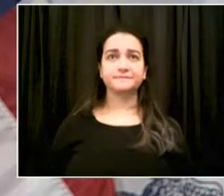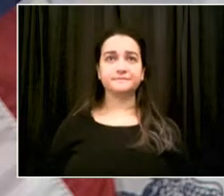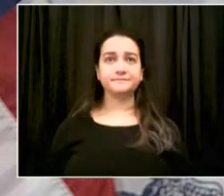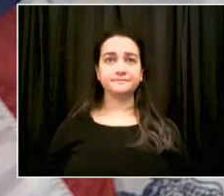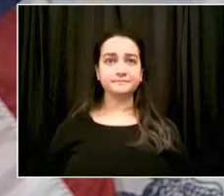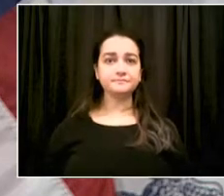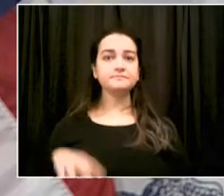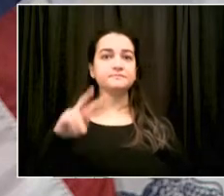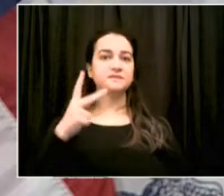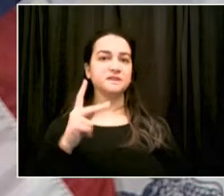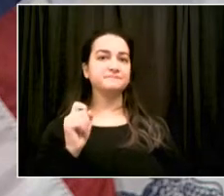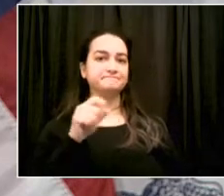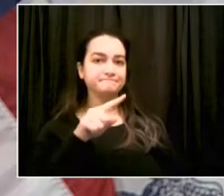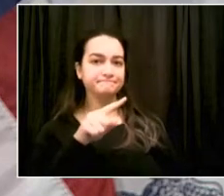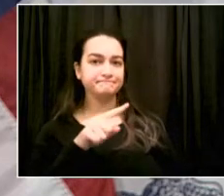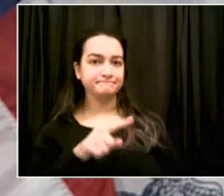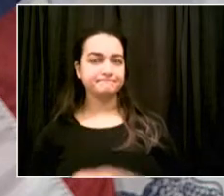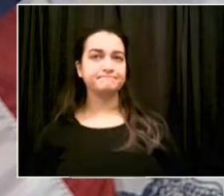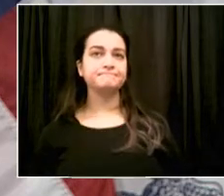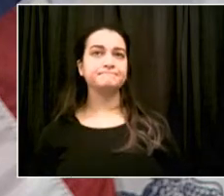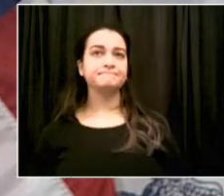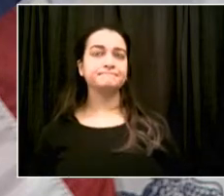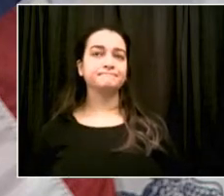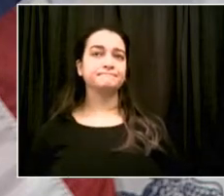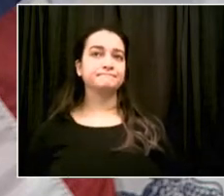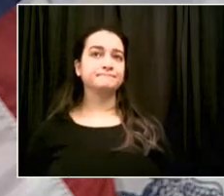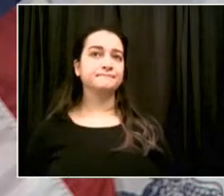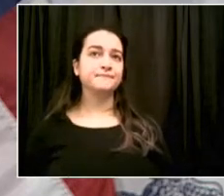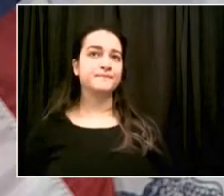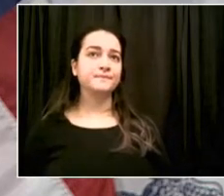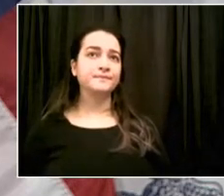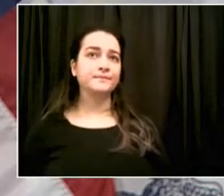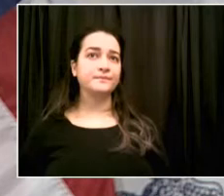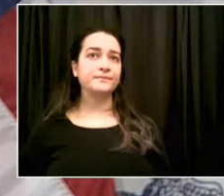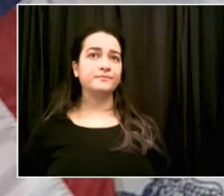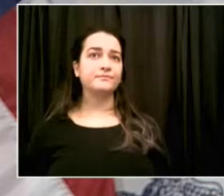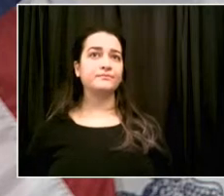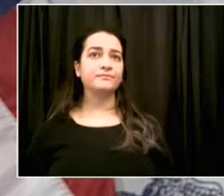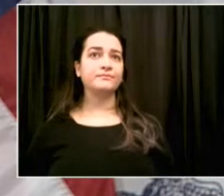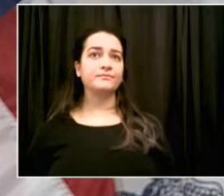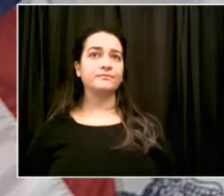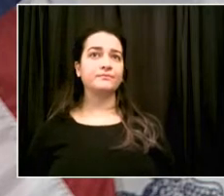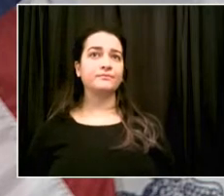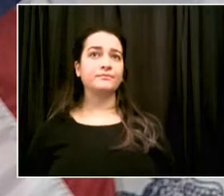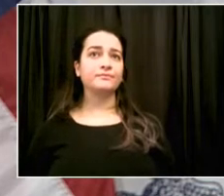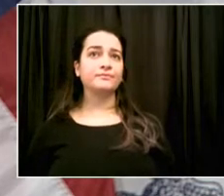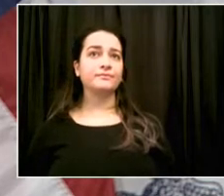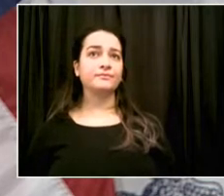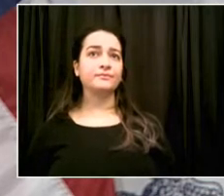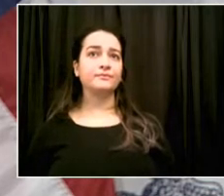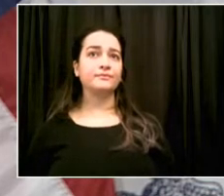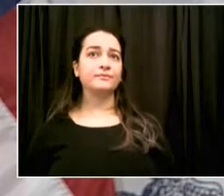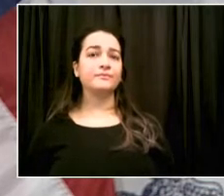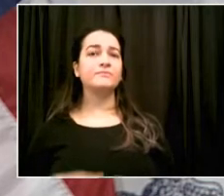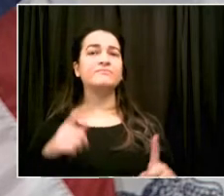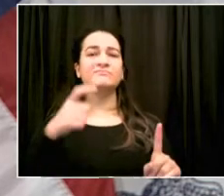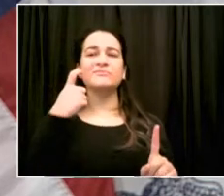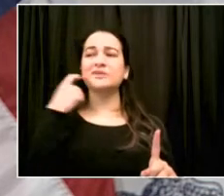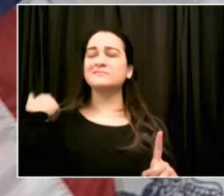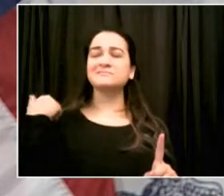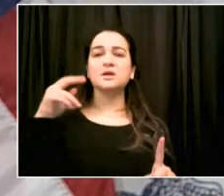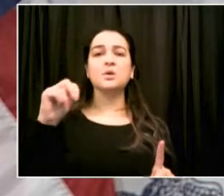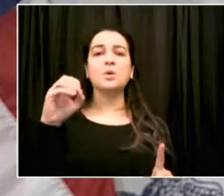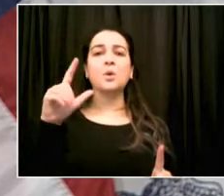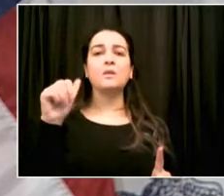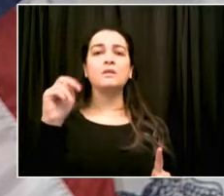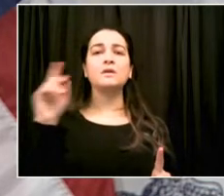second question is sort of a follow-up to what Nolan was asking. You know, much of the transit crime is being done by mentally disturbed people who are not being treated for their